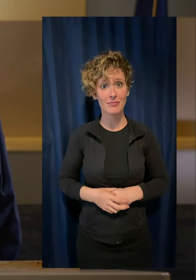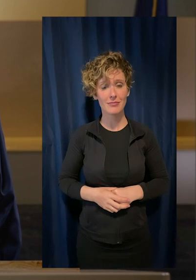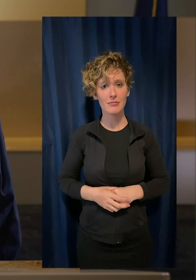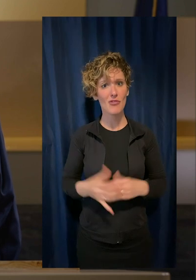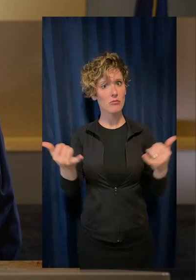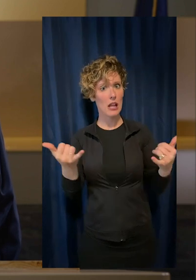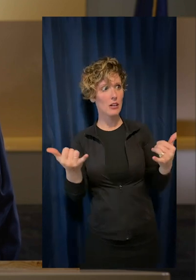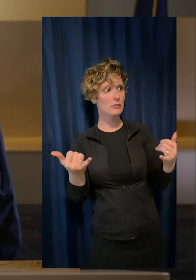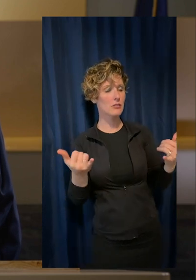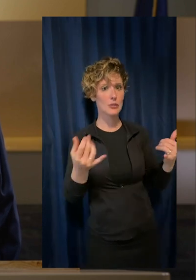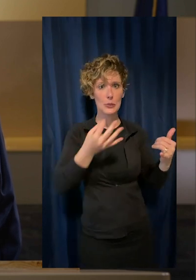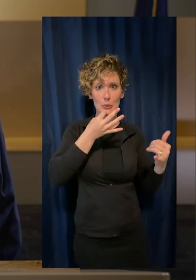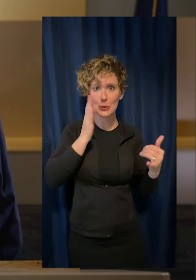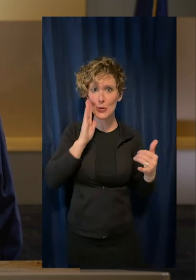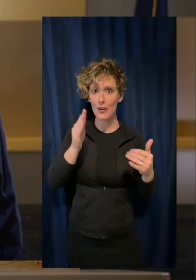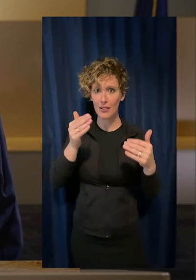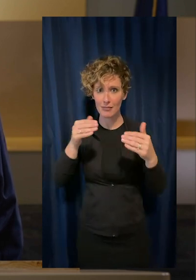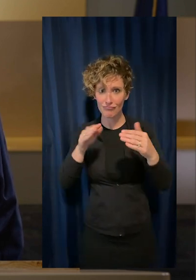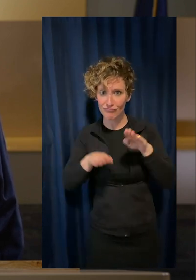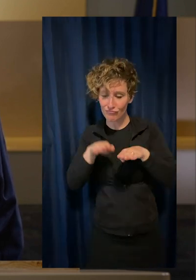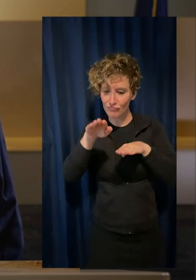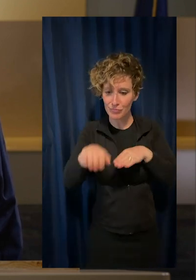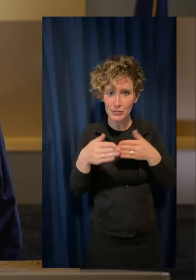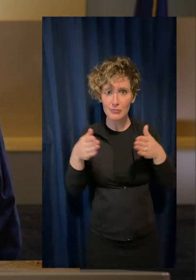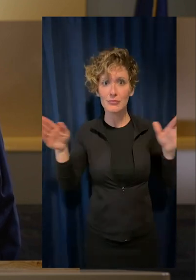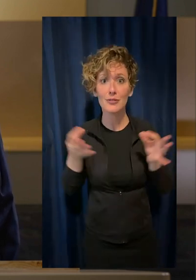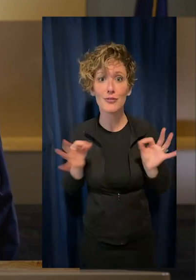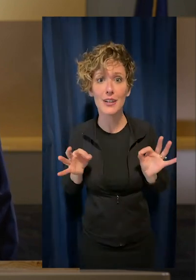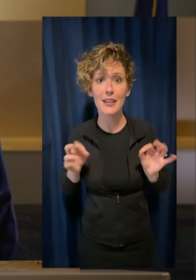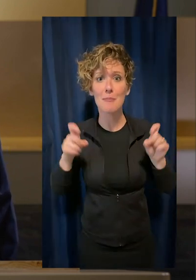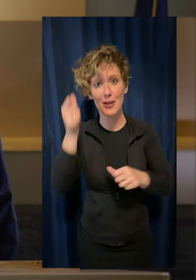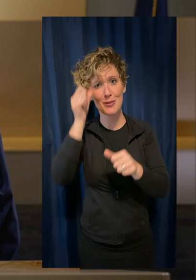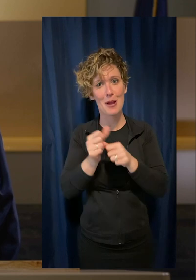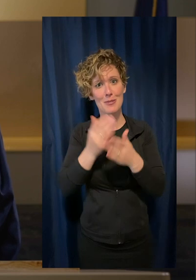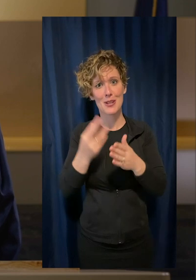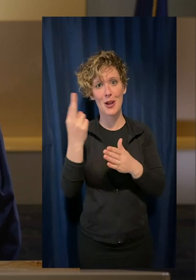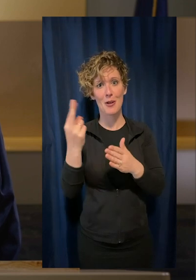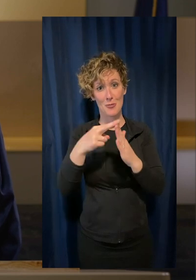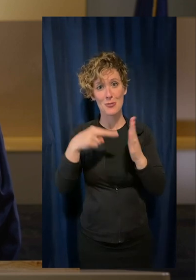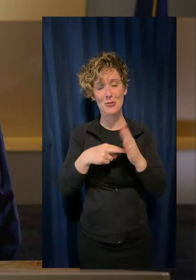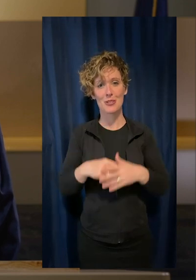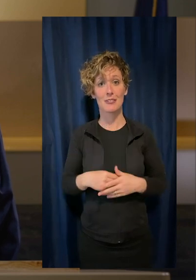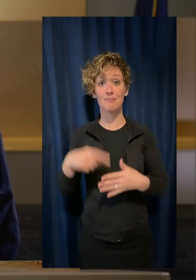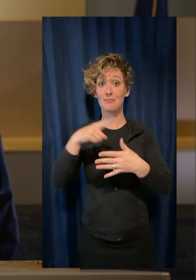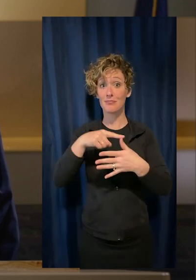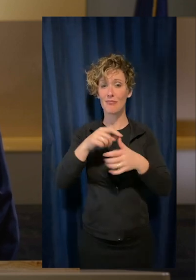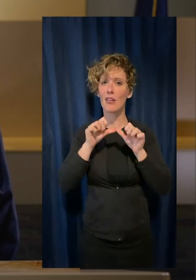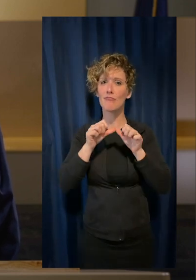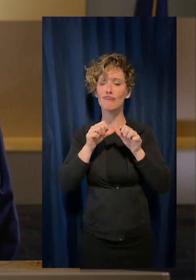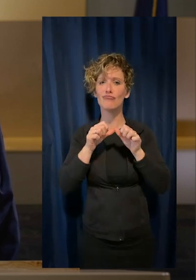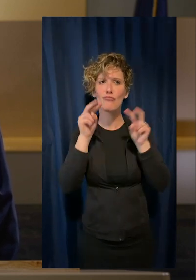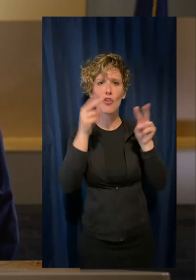out on our own, we need to remember a few guiding principles. Keep seeking joy. Stop pointing